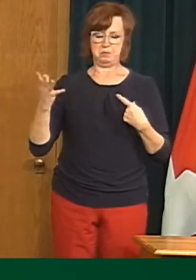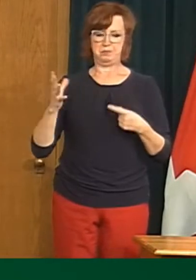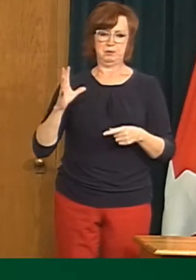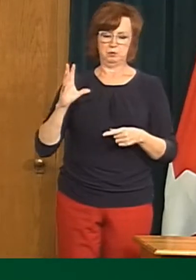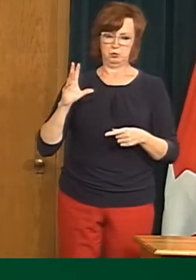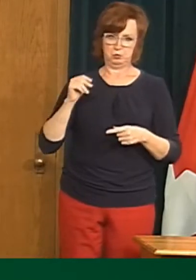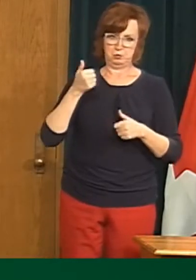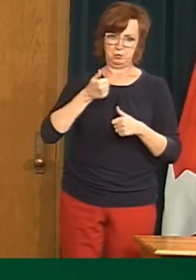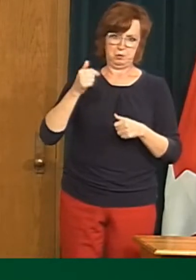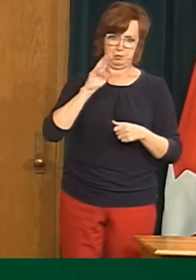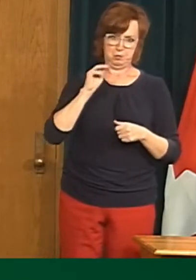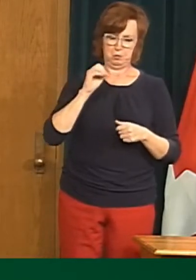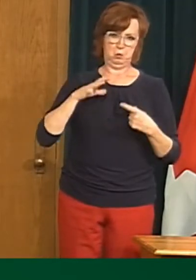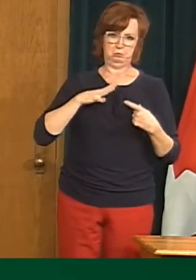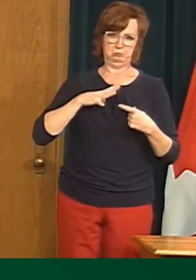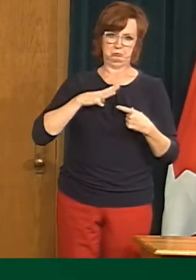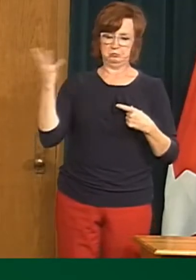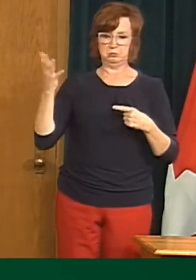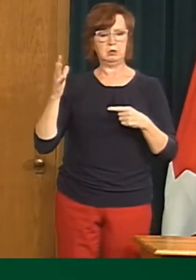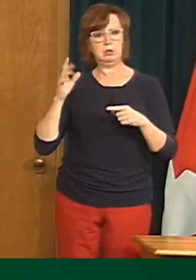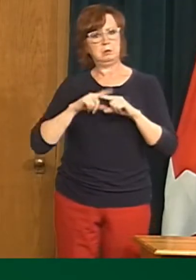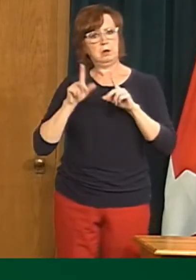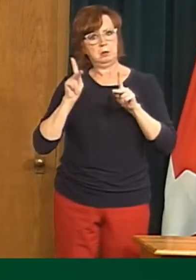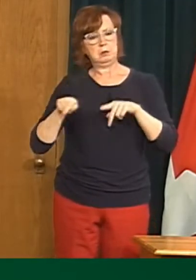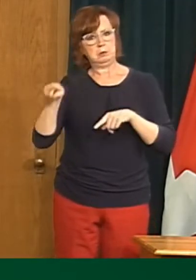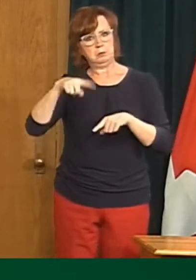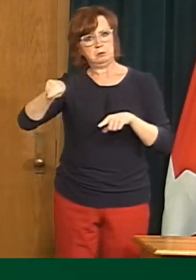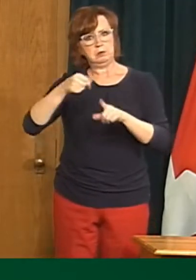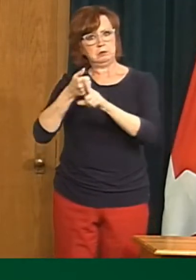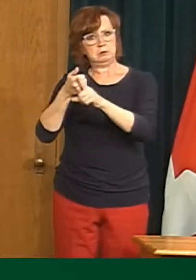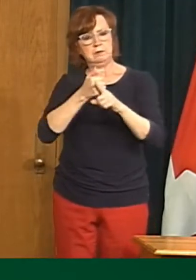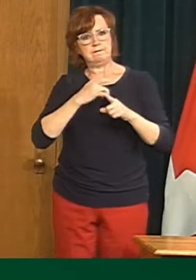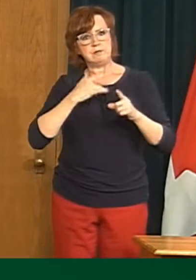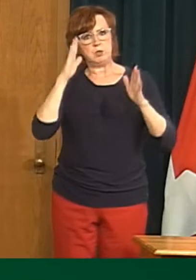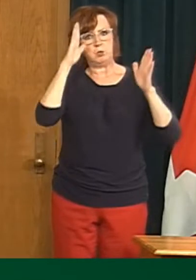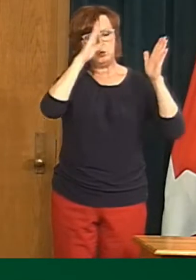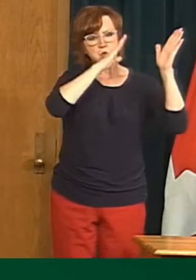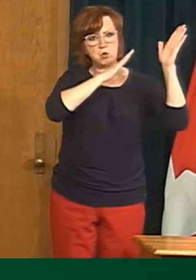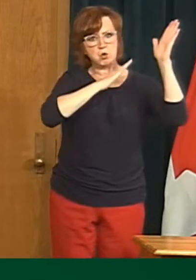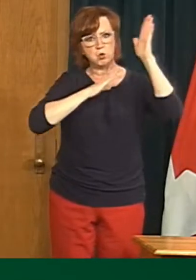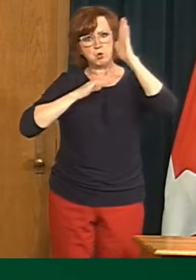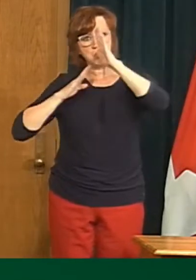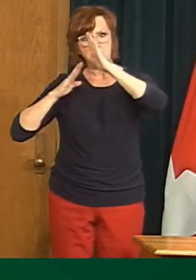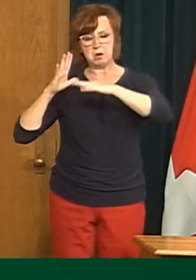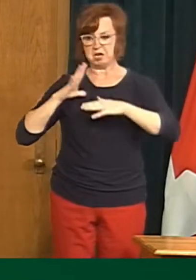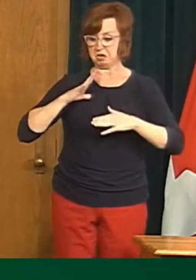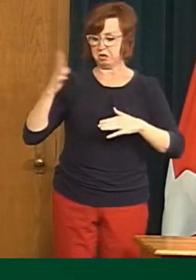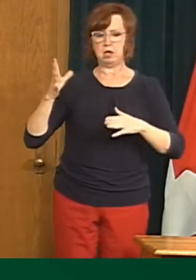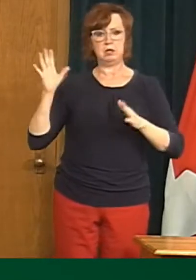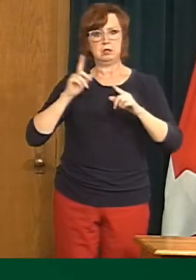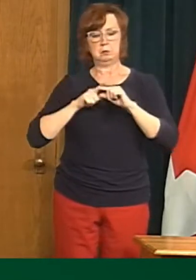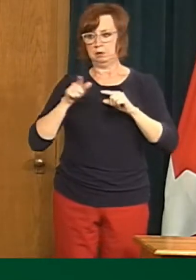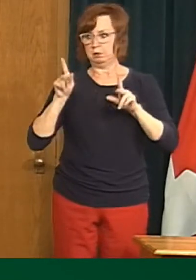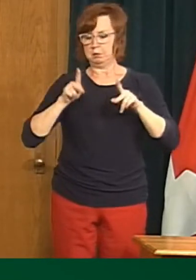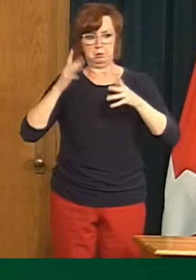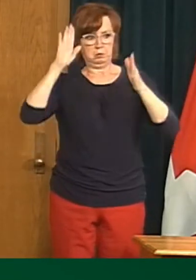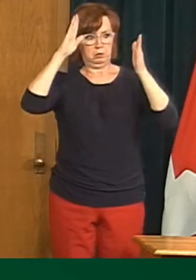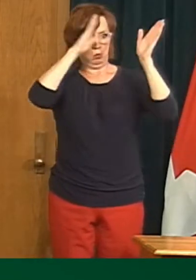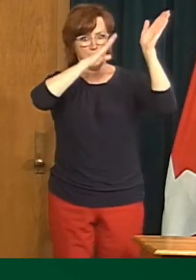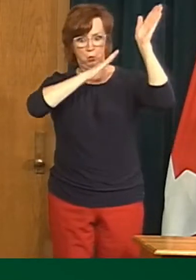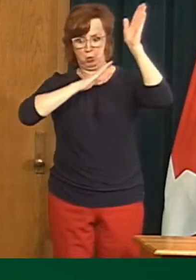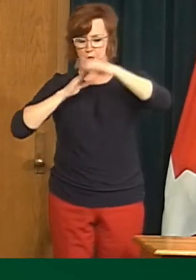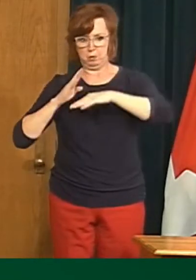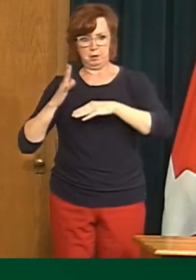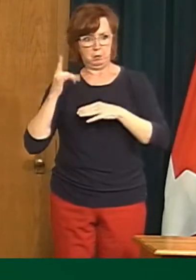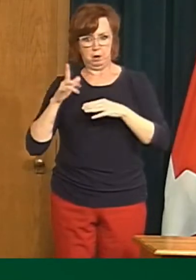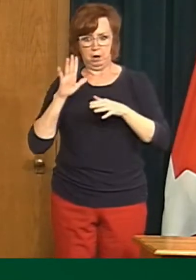to all of why that concern is there. Outside of some of it may be that there is a perception that these could be permanent closures. That is not the